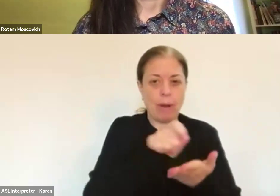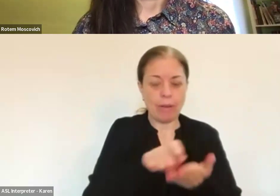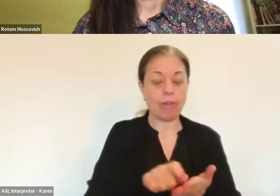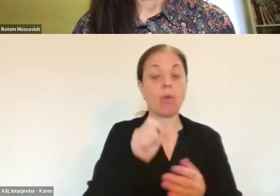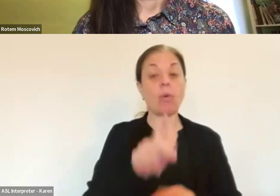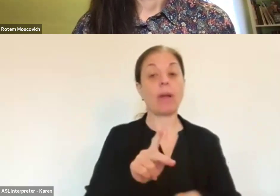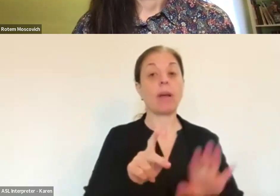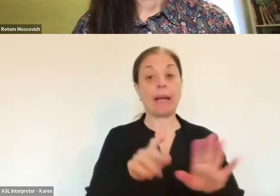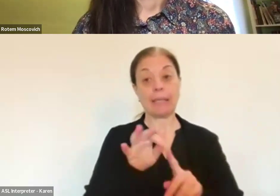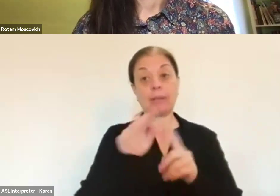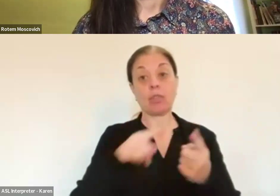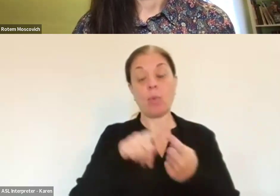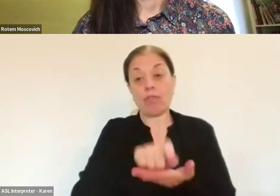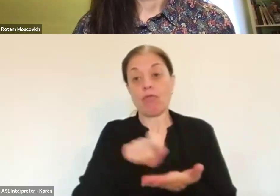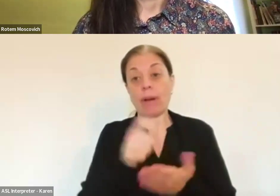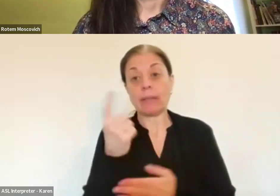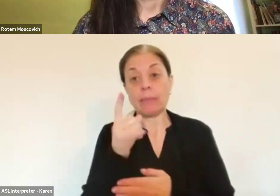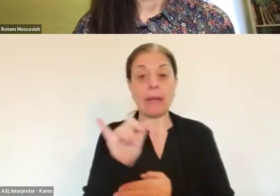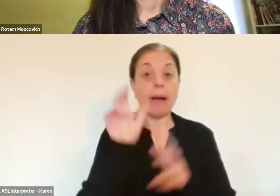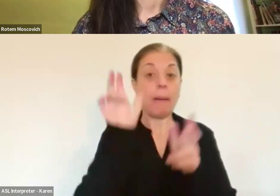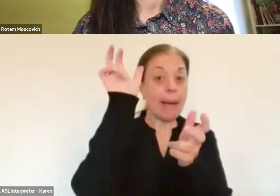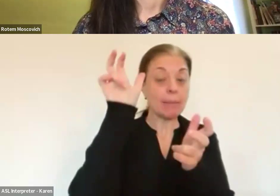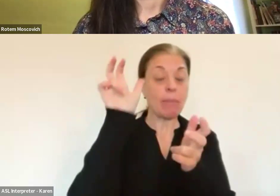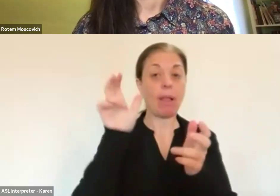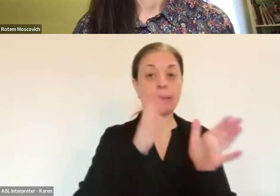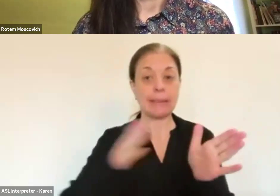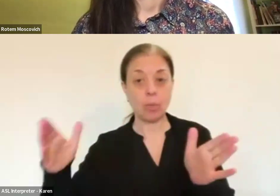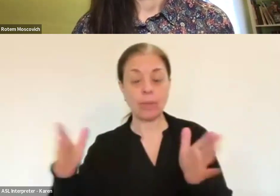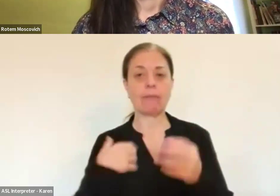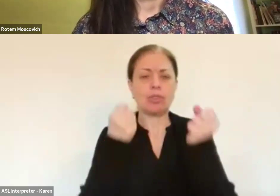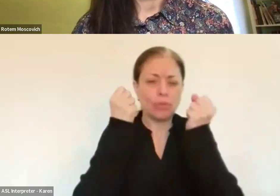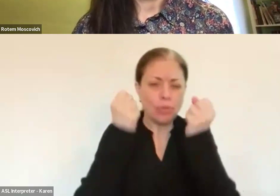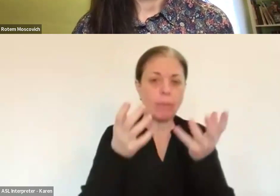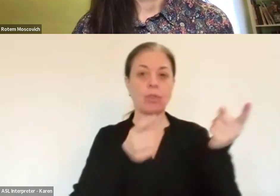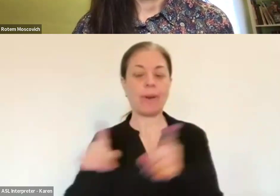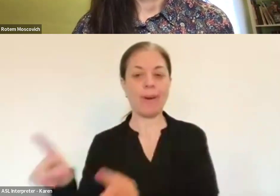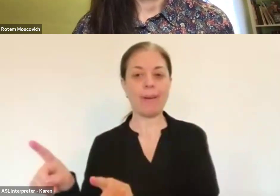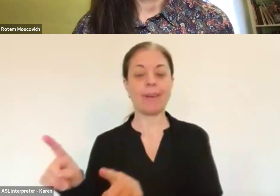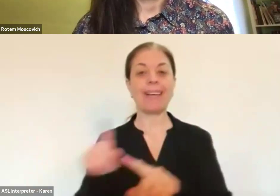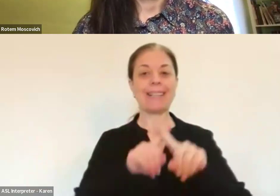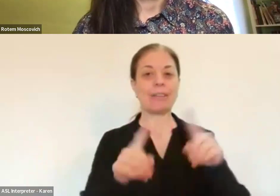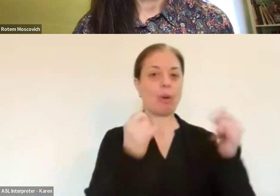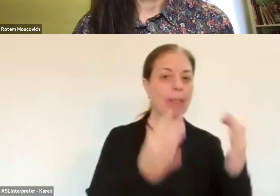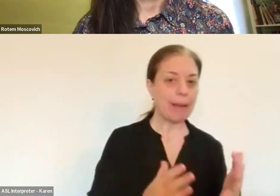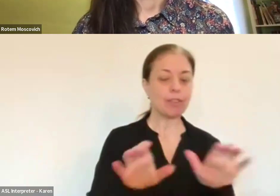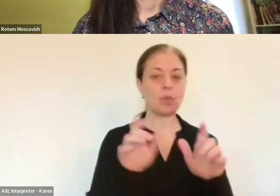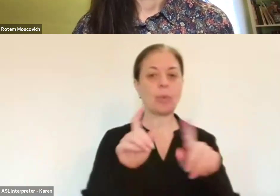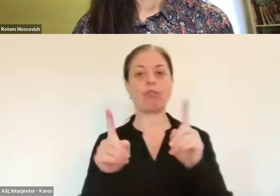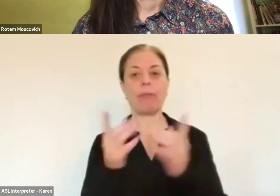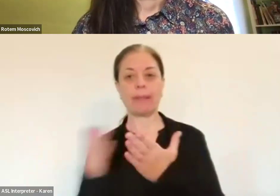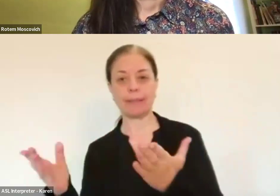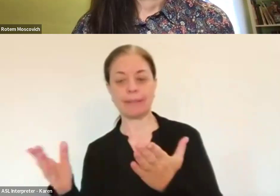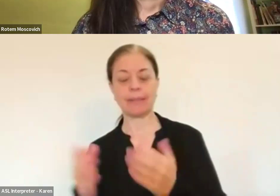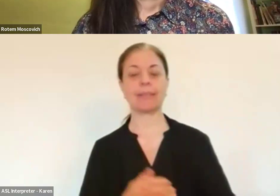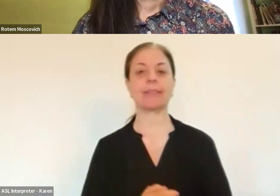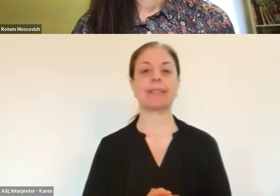okay, especially when you're writing something like a basketball sequence, right, where there's so much going on and different players doing different things. So